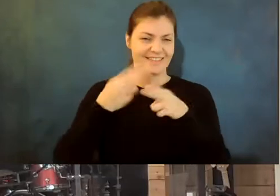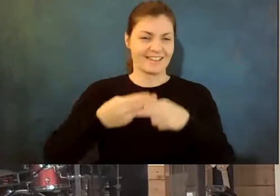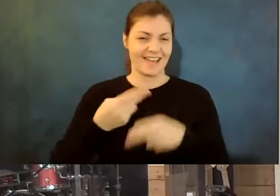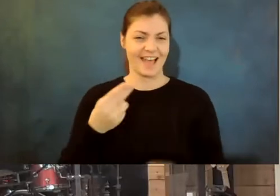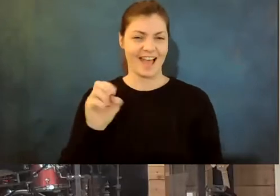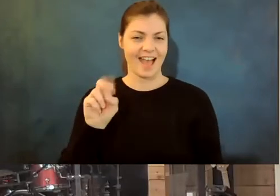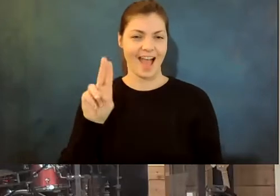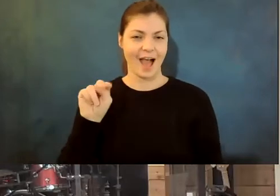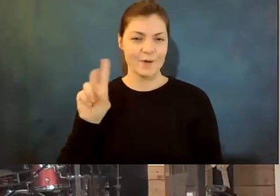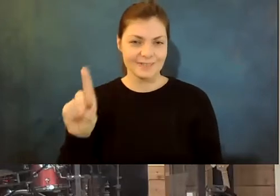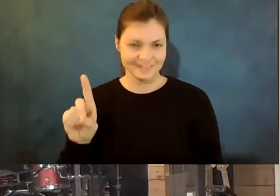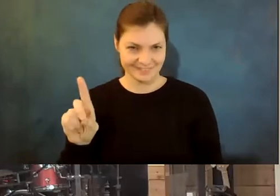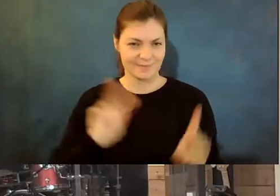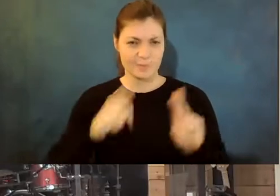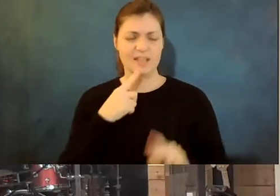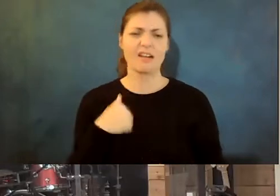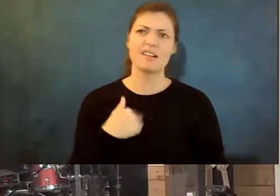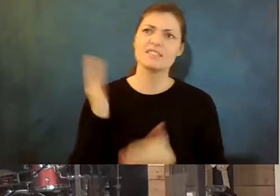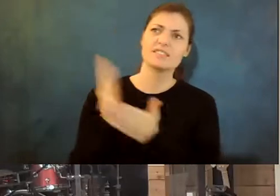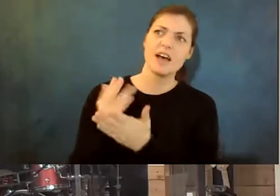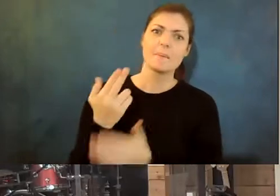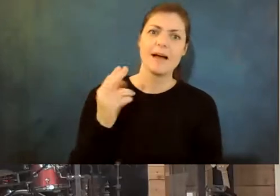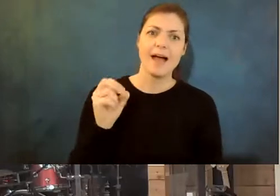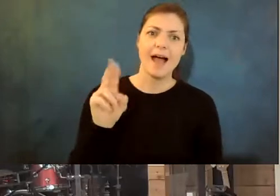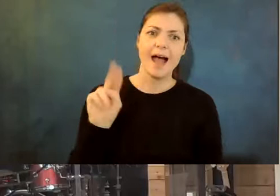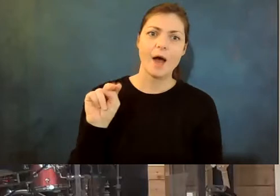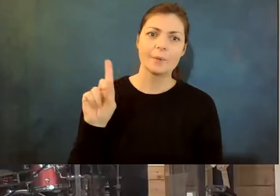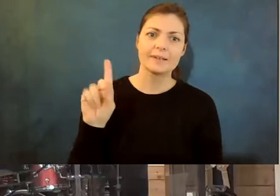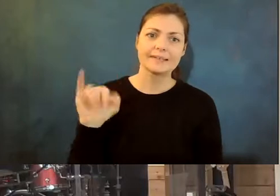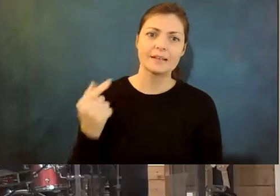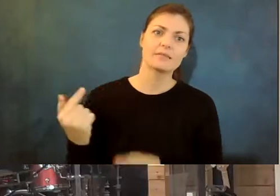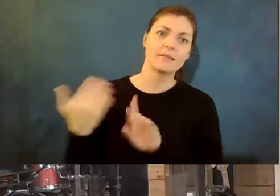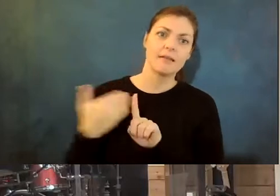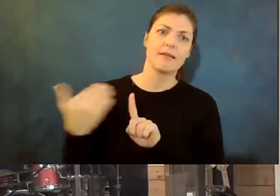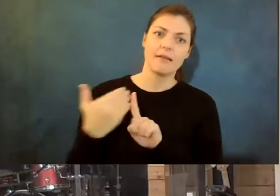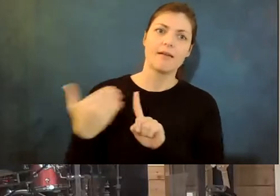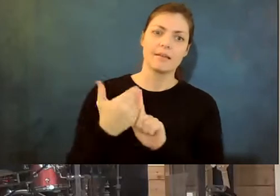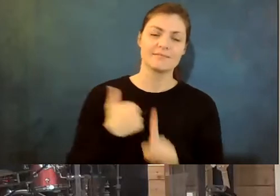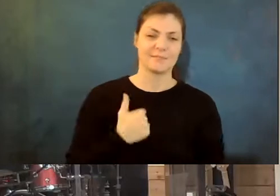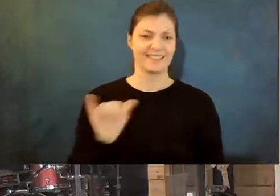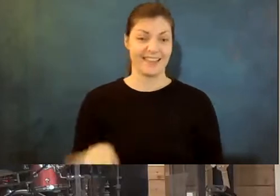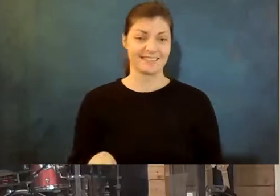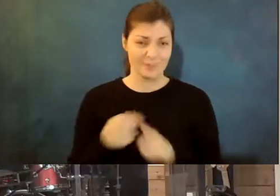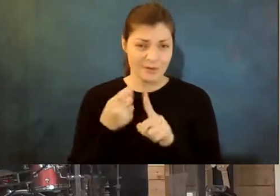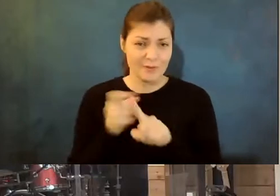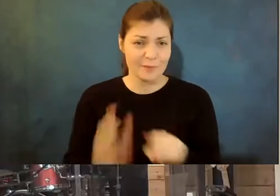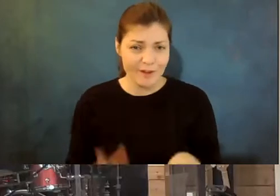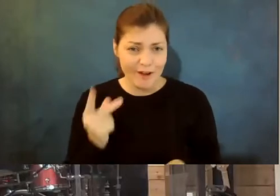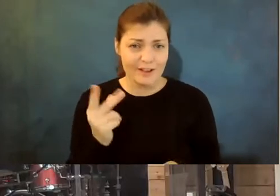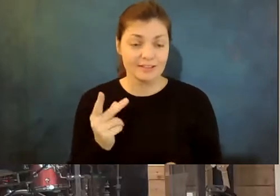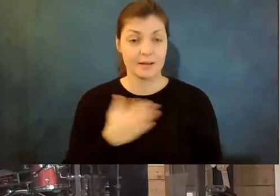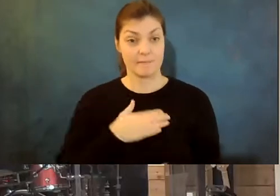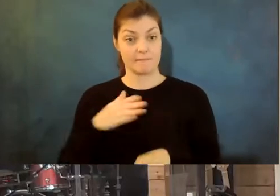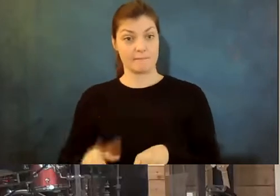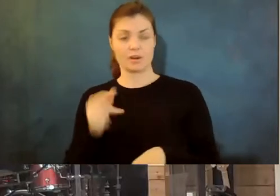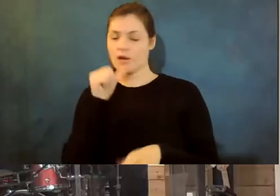hounds me. That's why it's called hounding. The dog follows me everywhere, and she does this, and she gets up under, she jumps in my bed. My